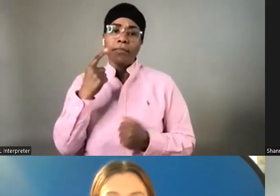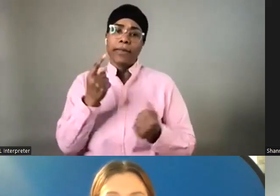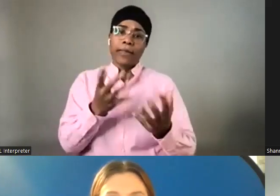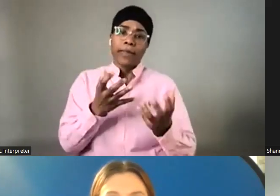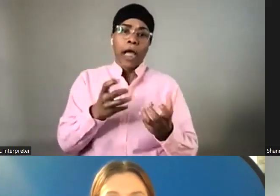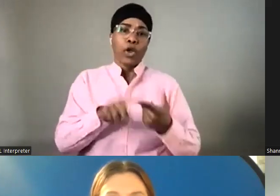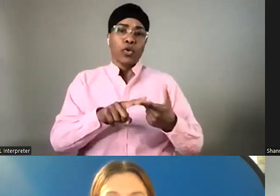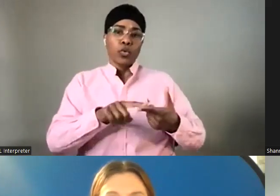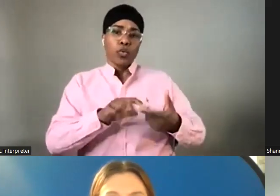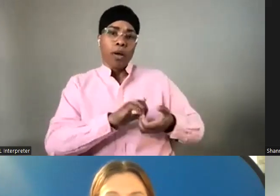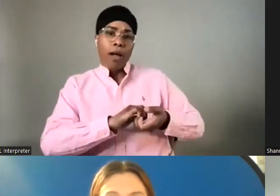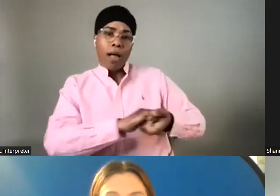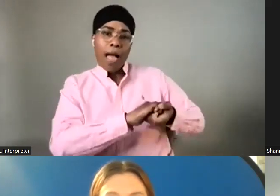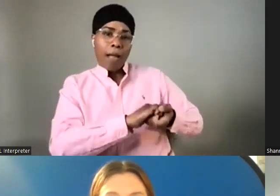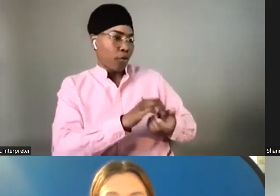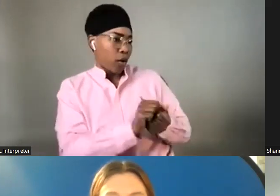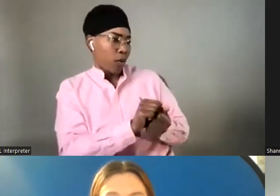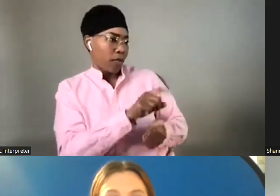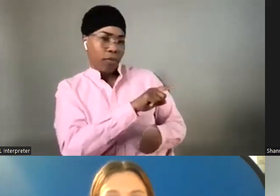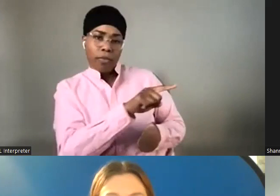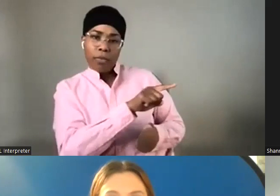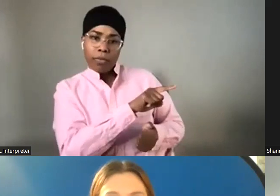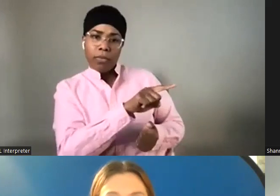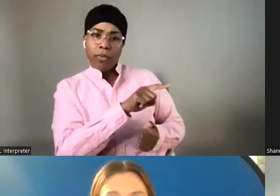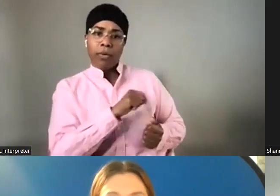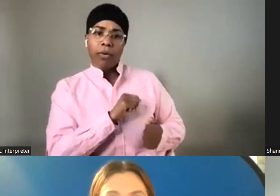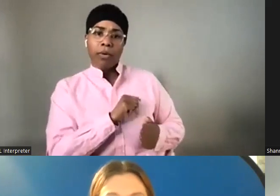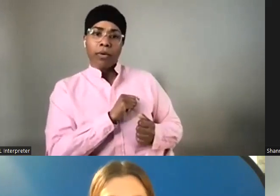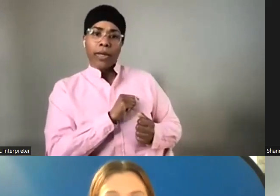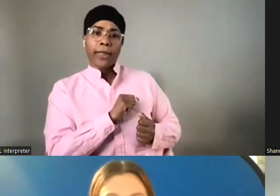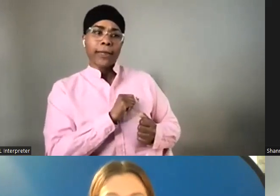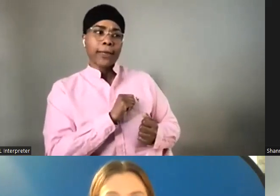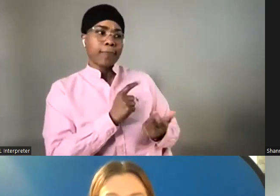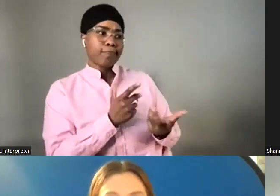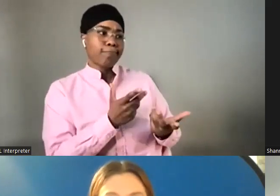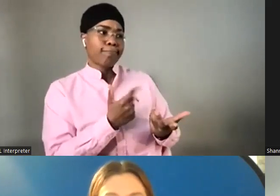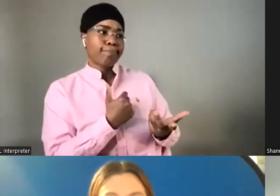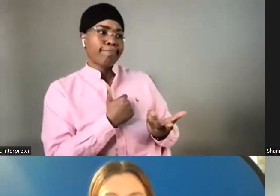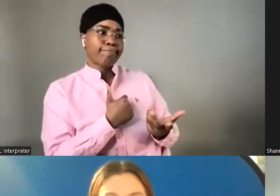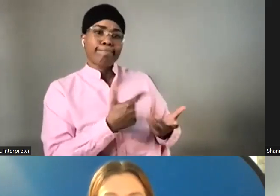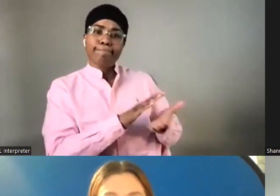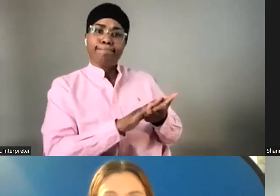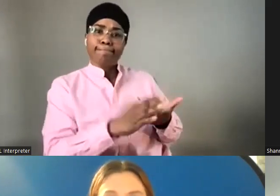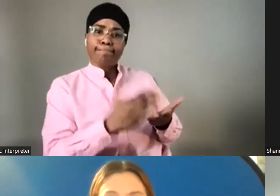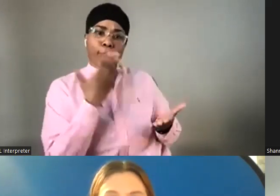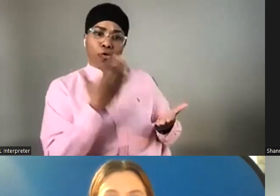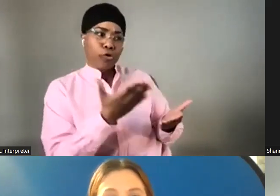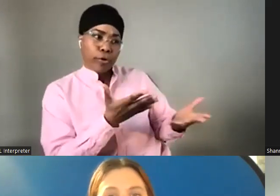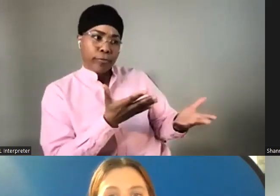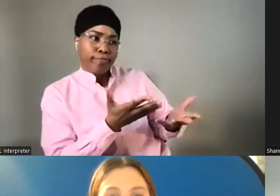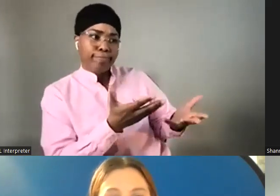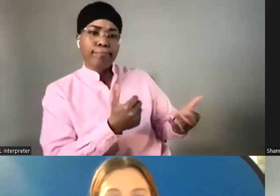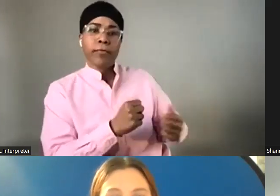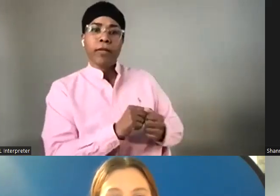is noble. At the same time, I think what you'll see is that there's not a